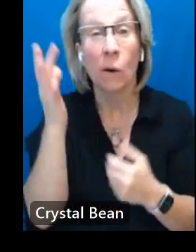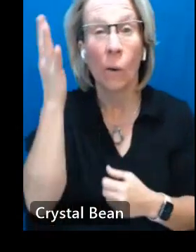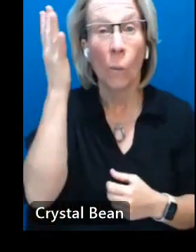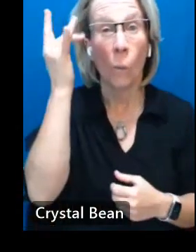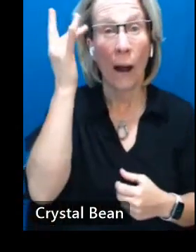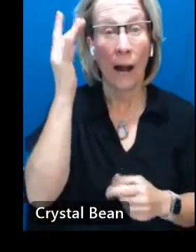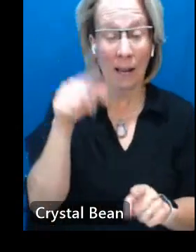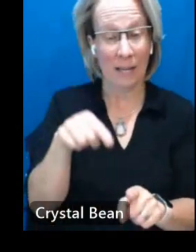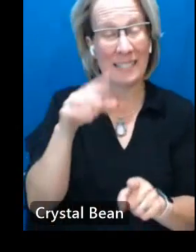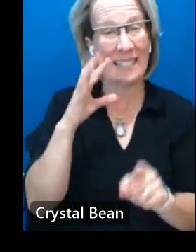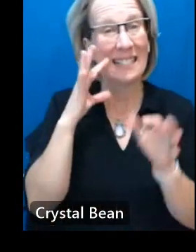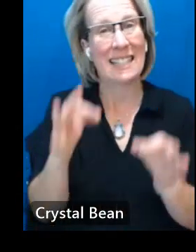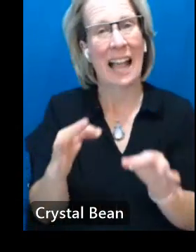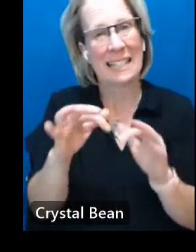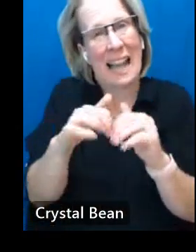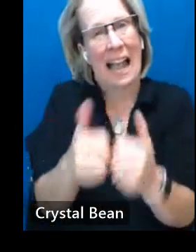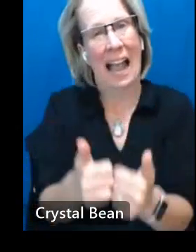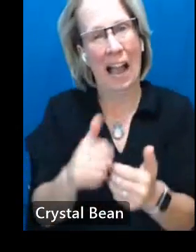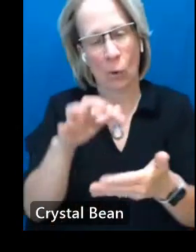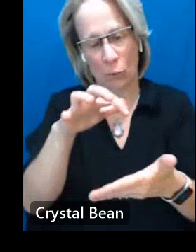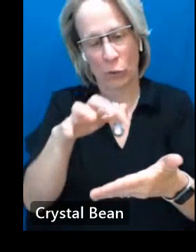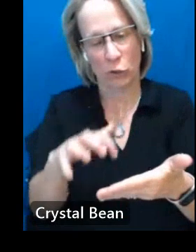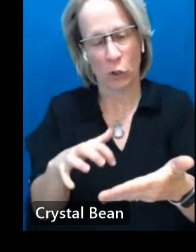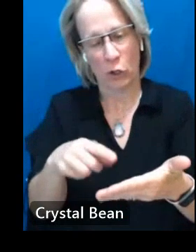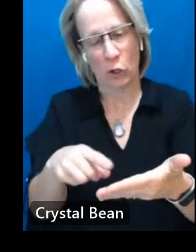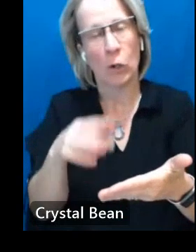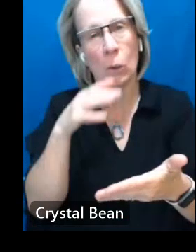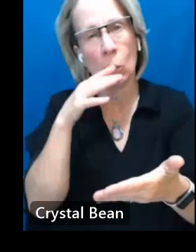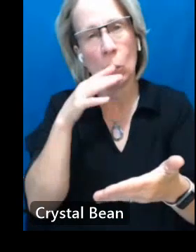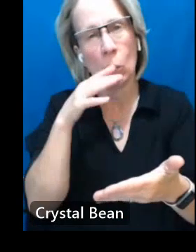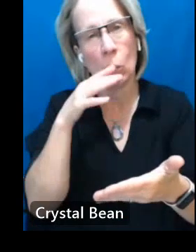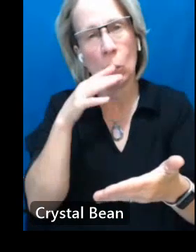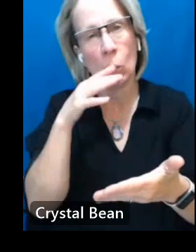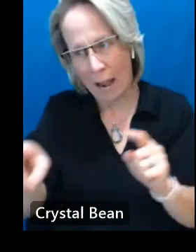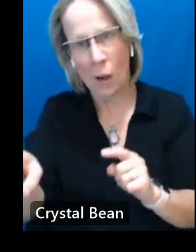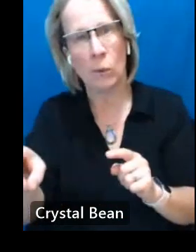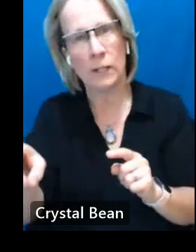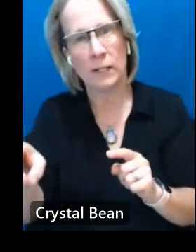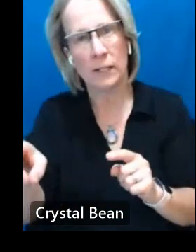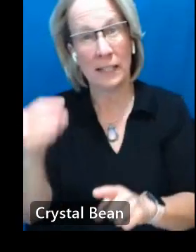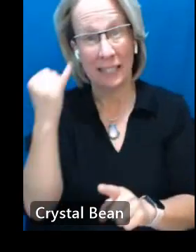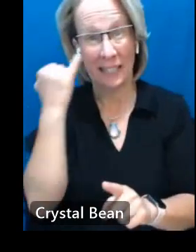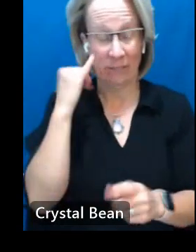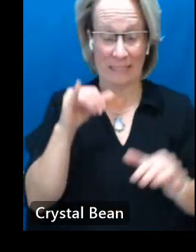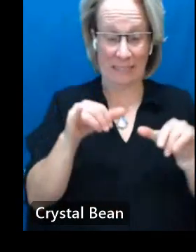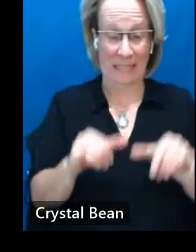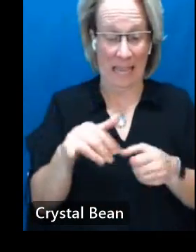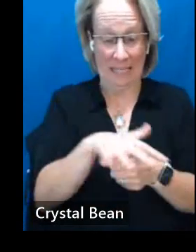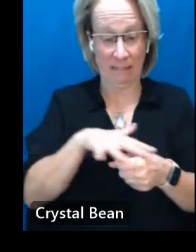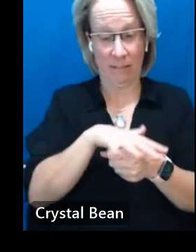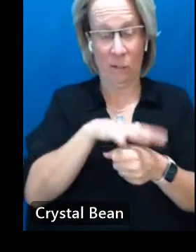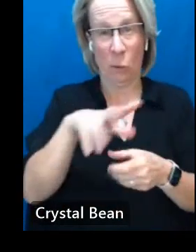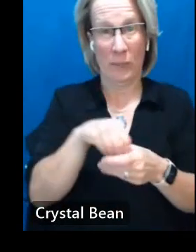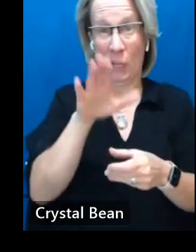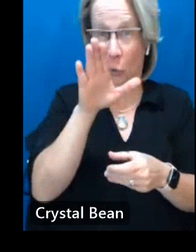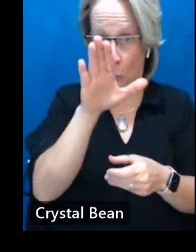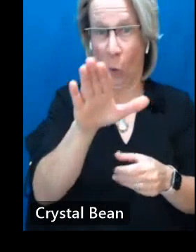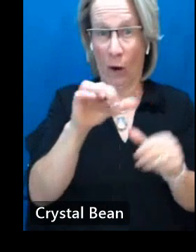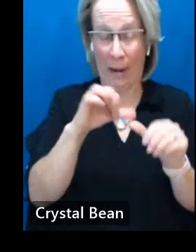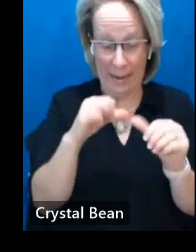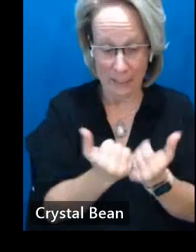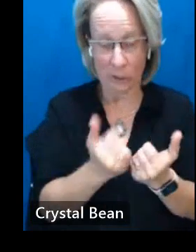routed. So basically, whether or not it stays within your agency for your approval and